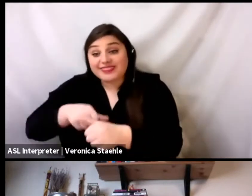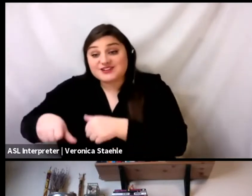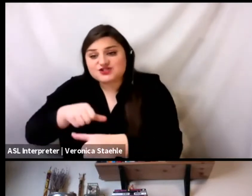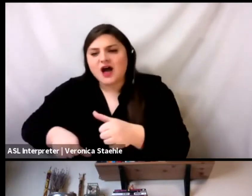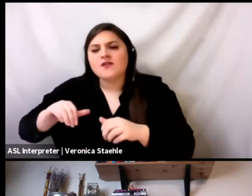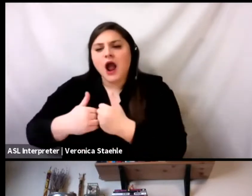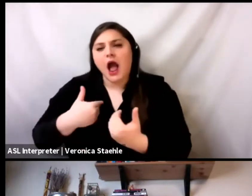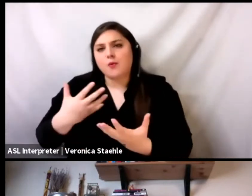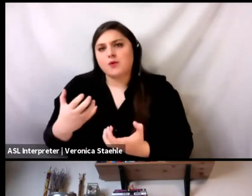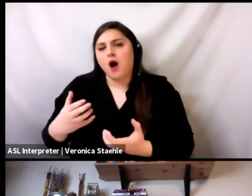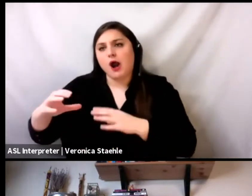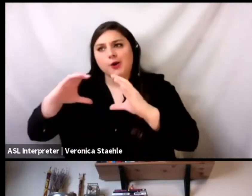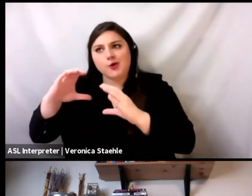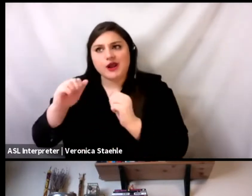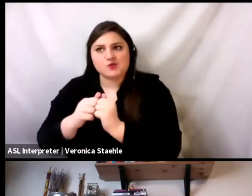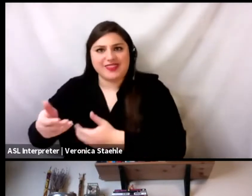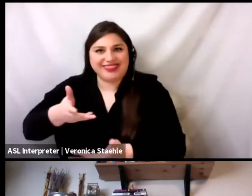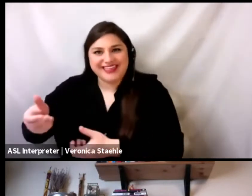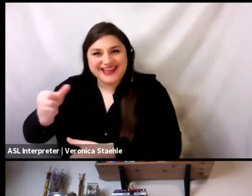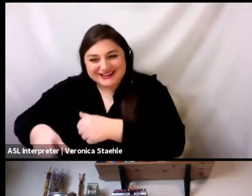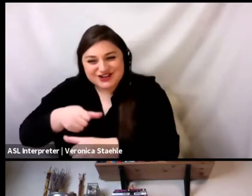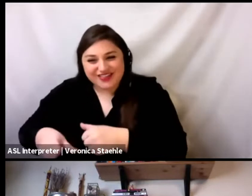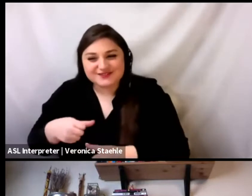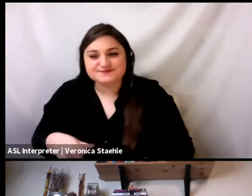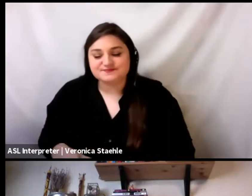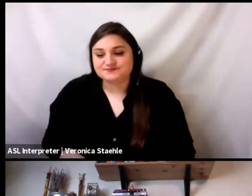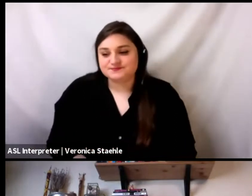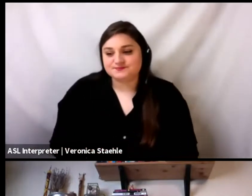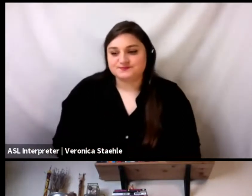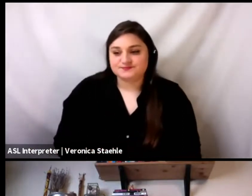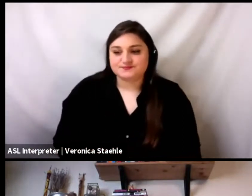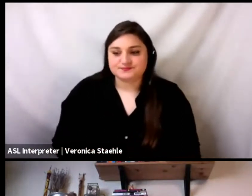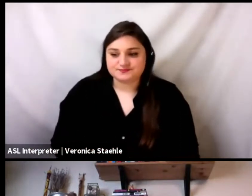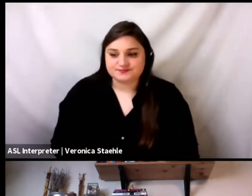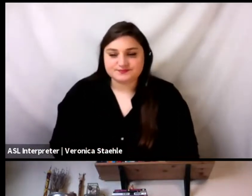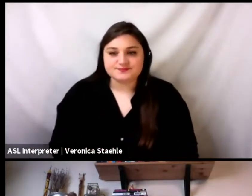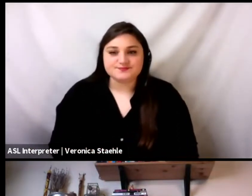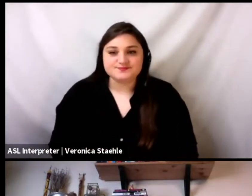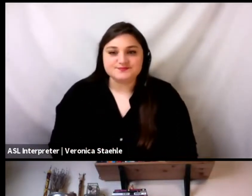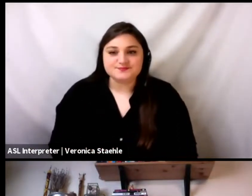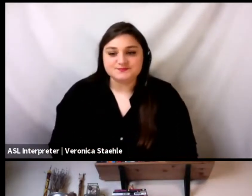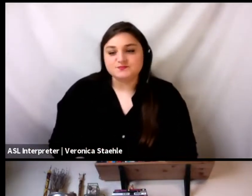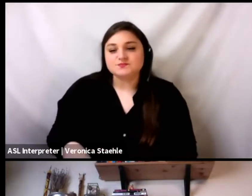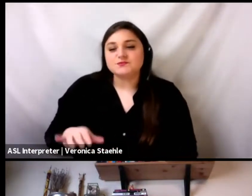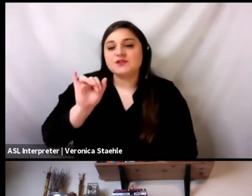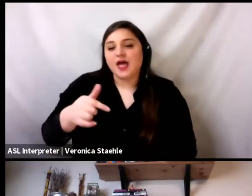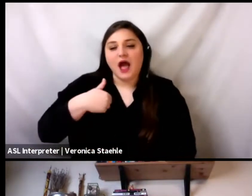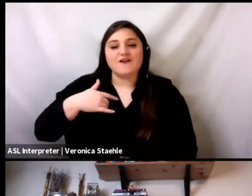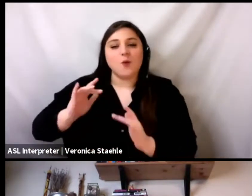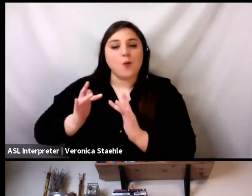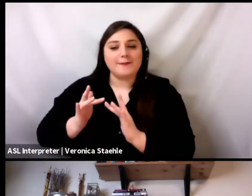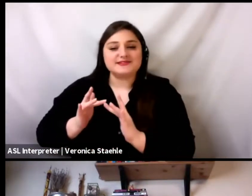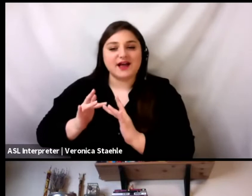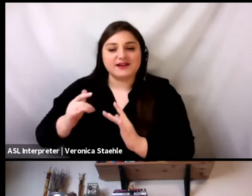that's the document, sorry, the website that I have here. Just give me